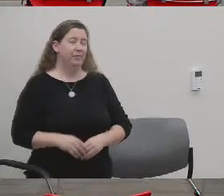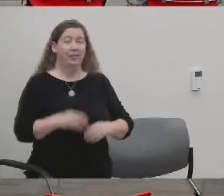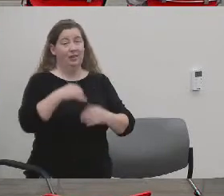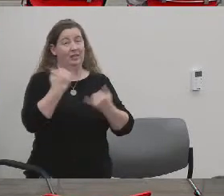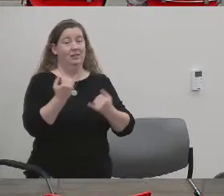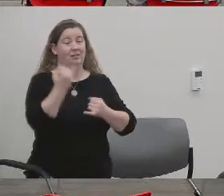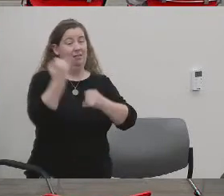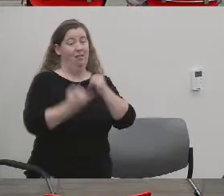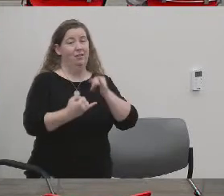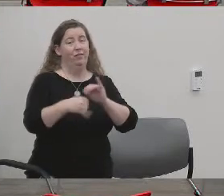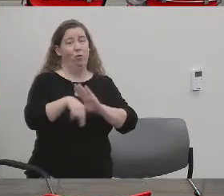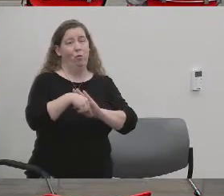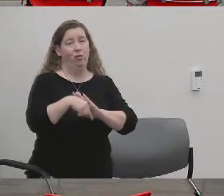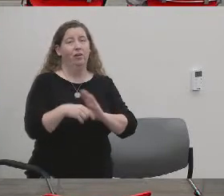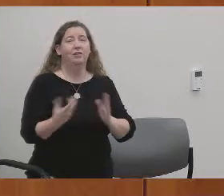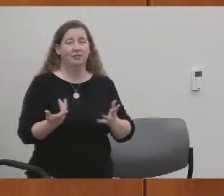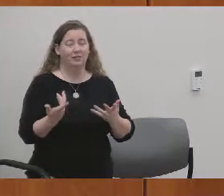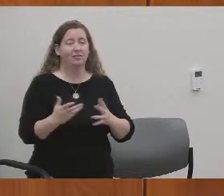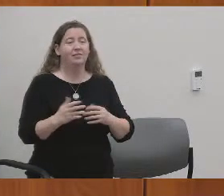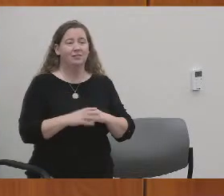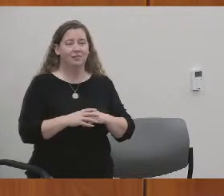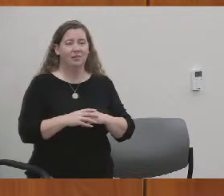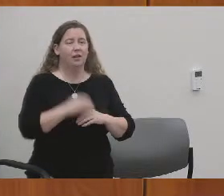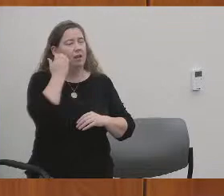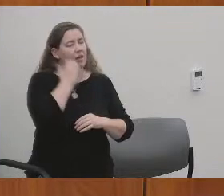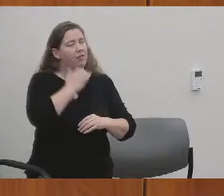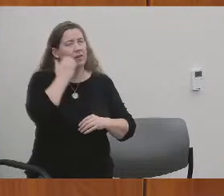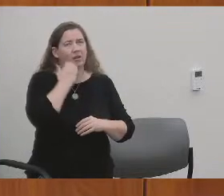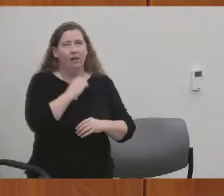quarter. Today was Day the to end of the day. quarter. It's day to day over here.